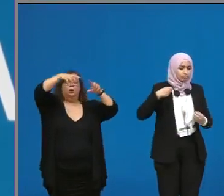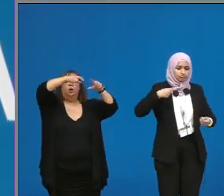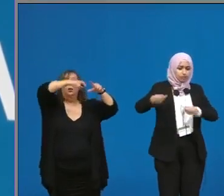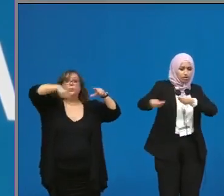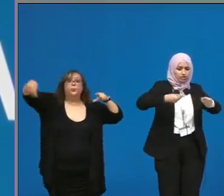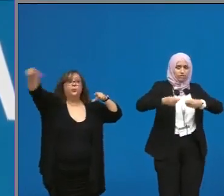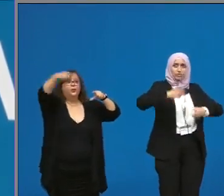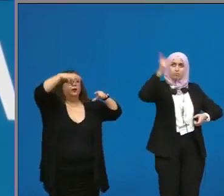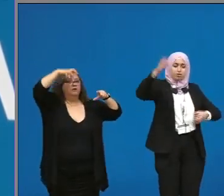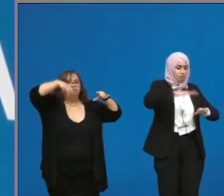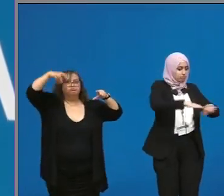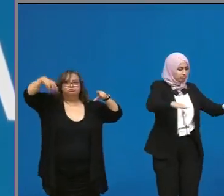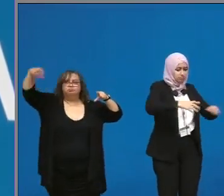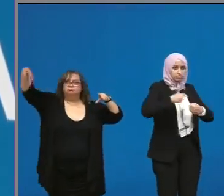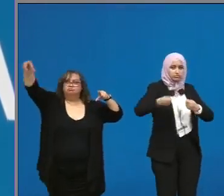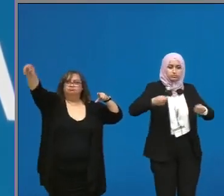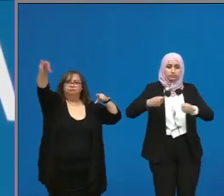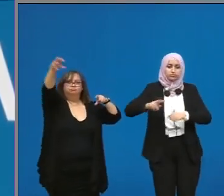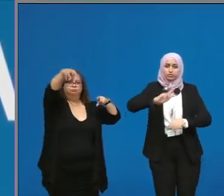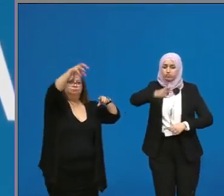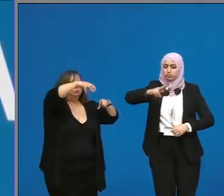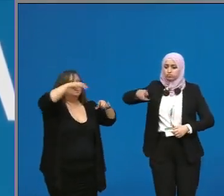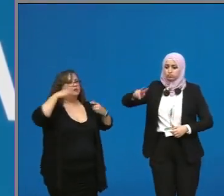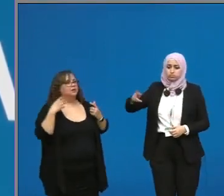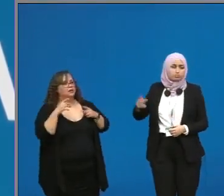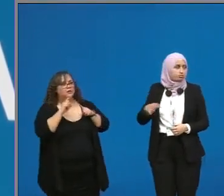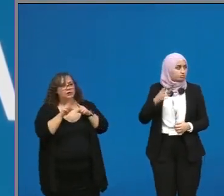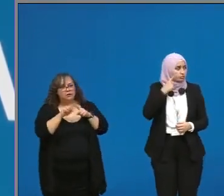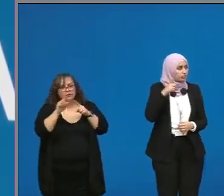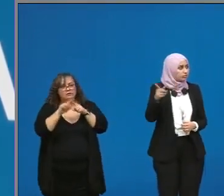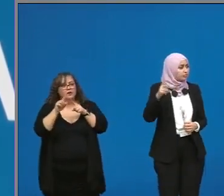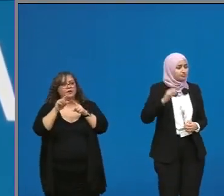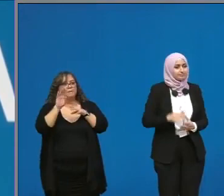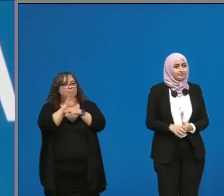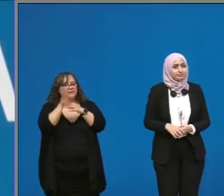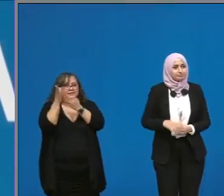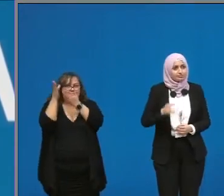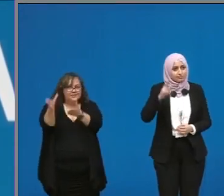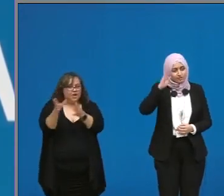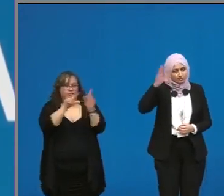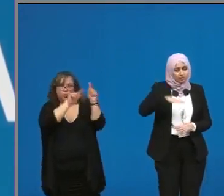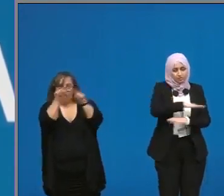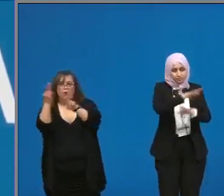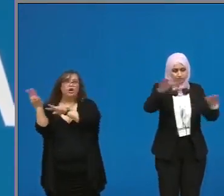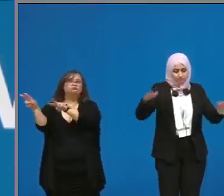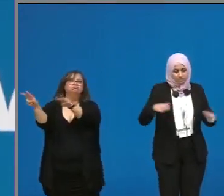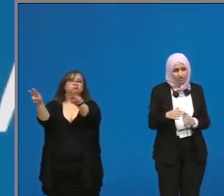TextHelp is there. Microsoft is there. You must check out the solutions. Thank you, everybody.